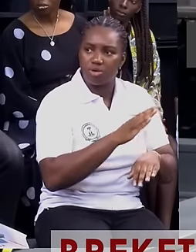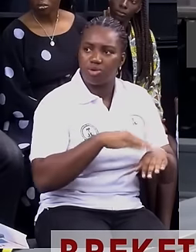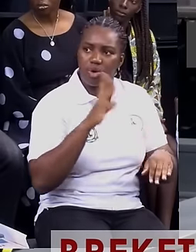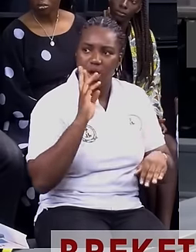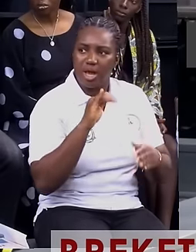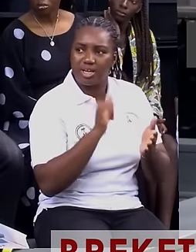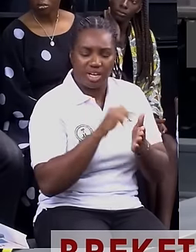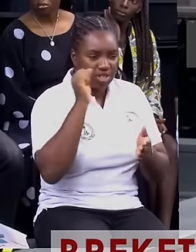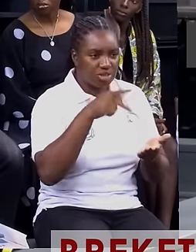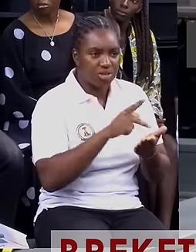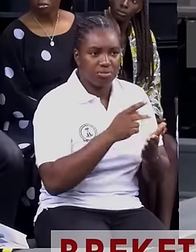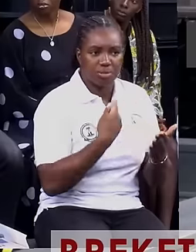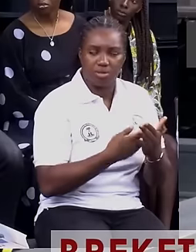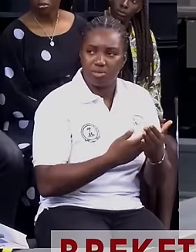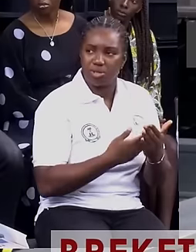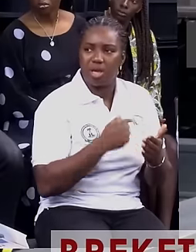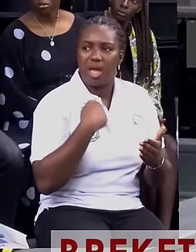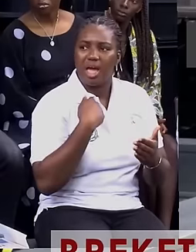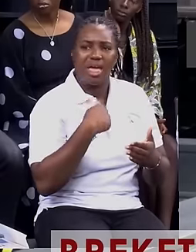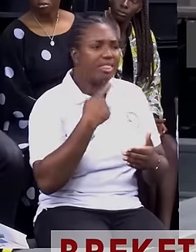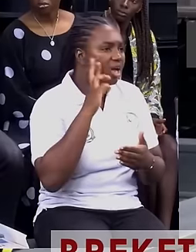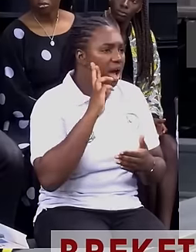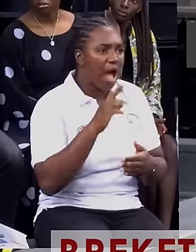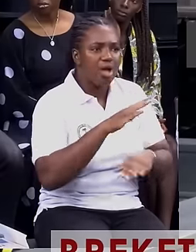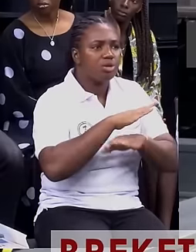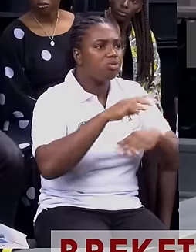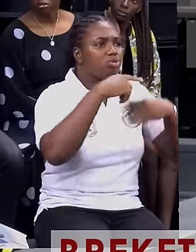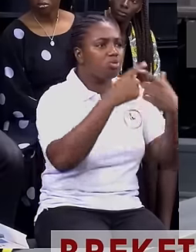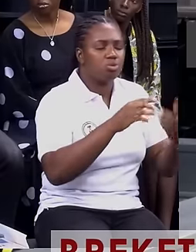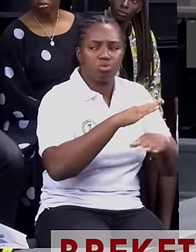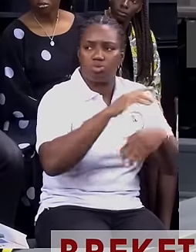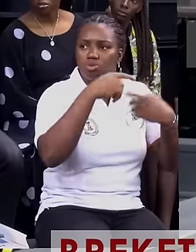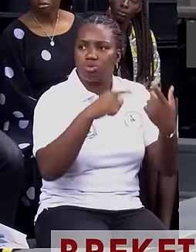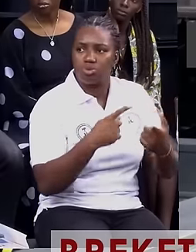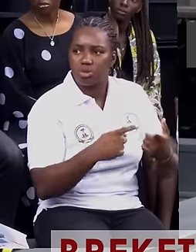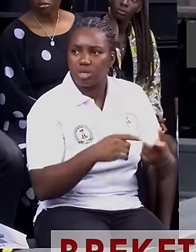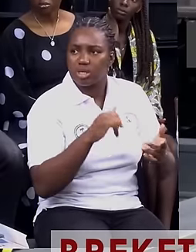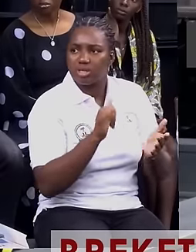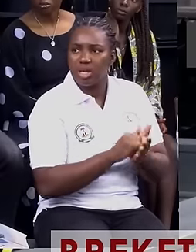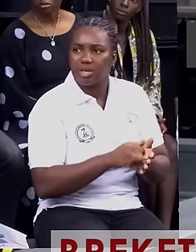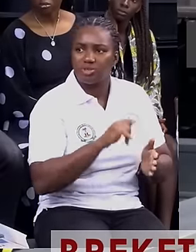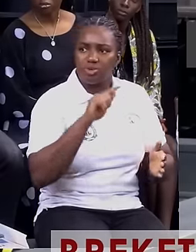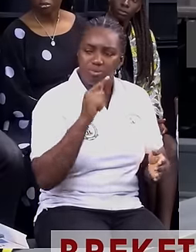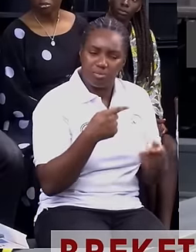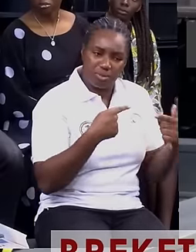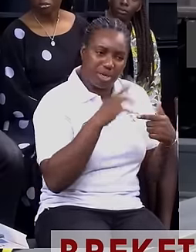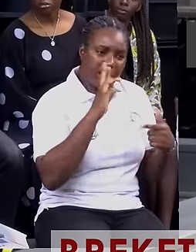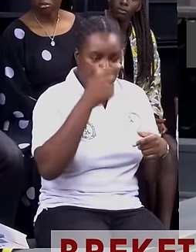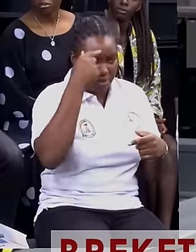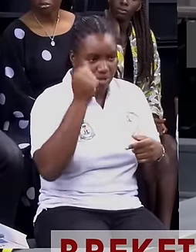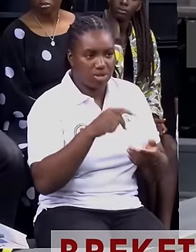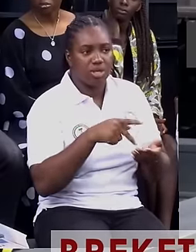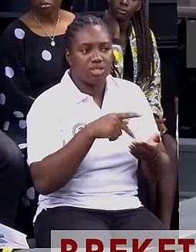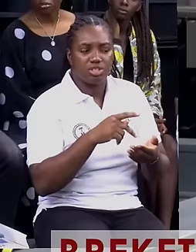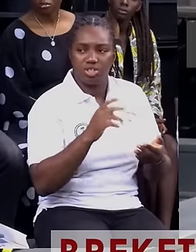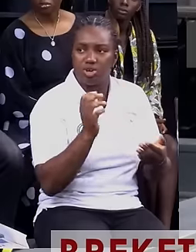said she has paid money. I said, don't go. She now said, thank you, ma. God will bless you. She said he's only just paying her because they collected her money. I